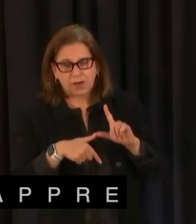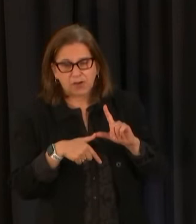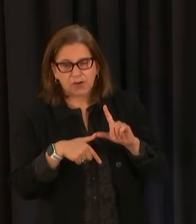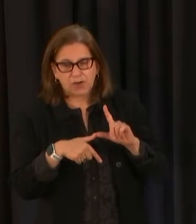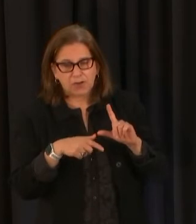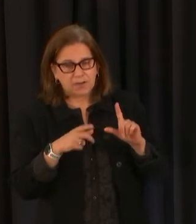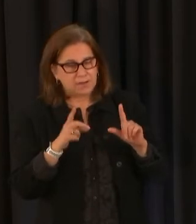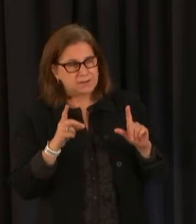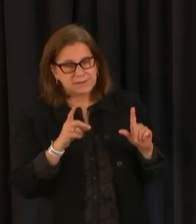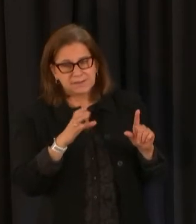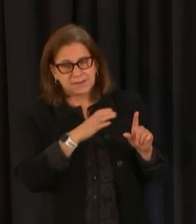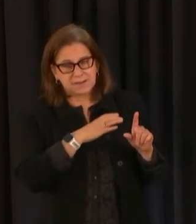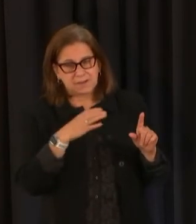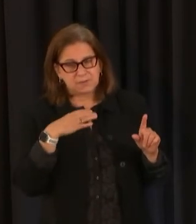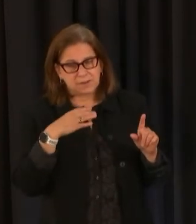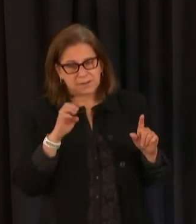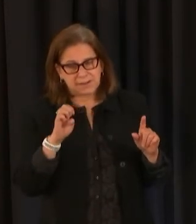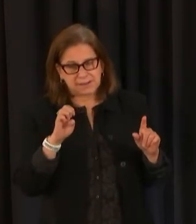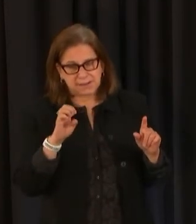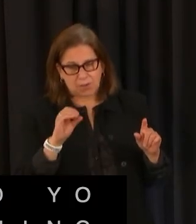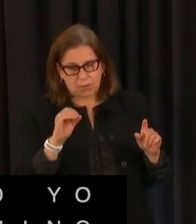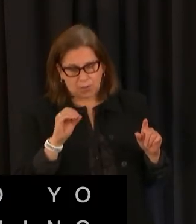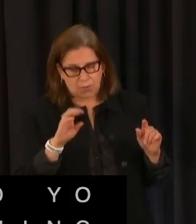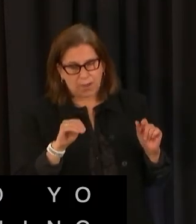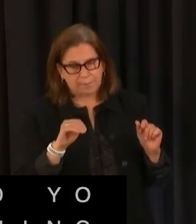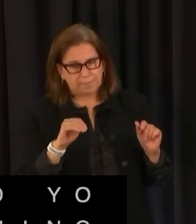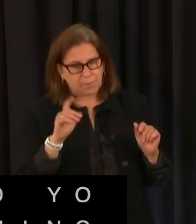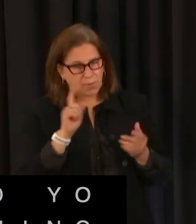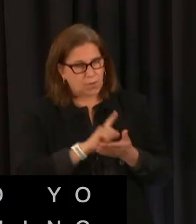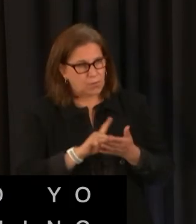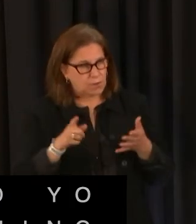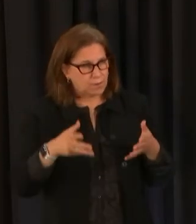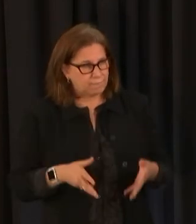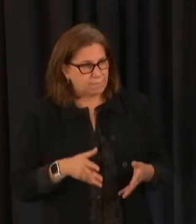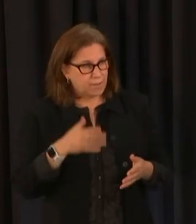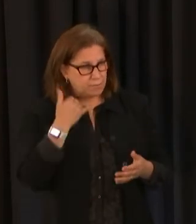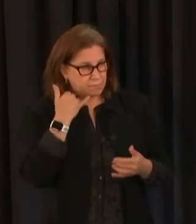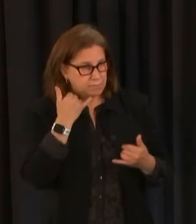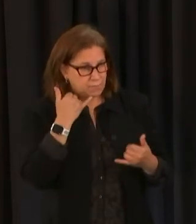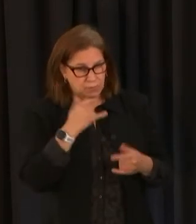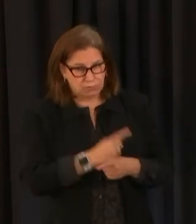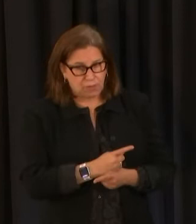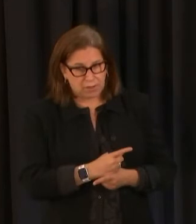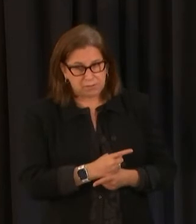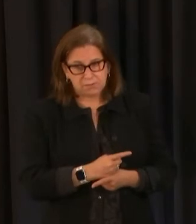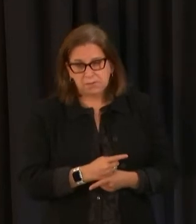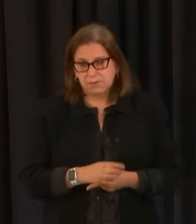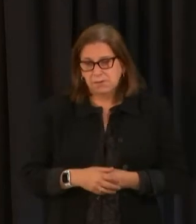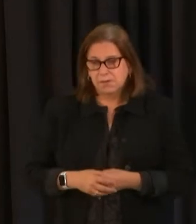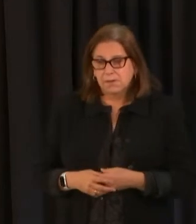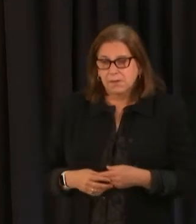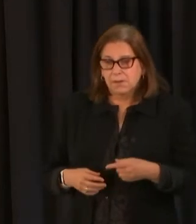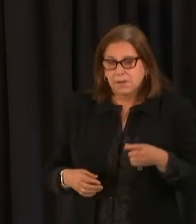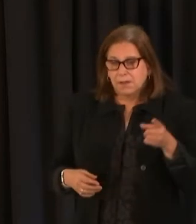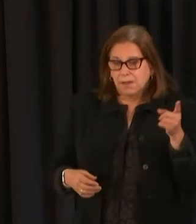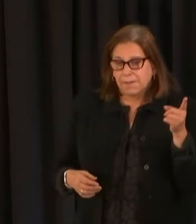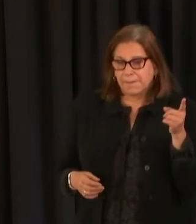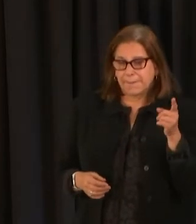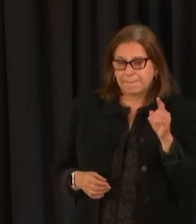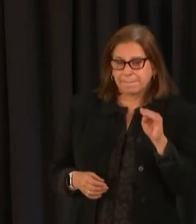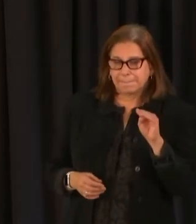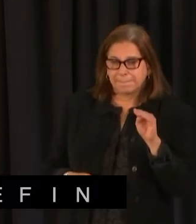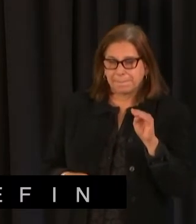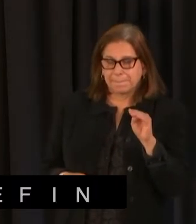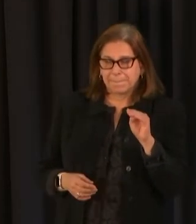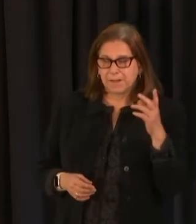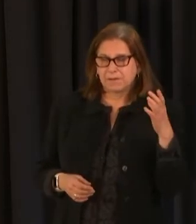council EOM weekly briefing by phone. In response to that, Chairman Mendelson has scheduled a hearing, which